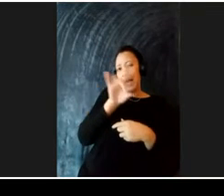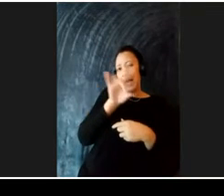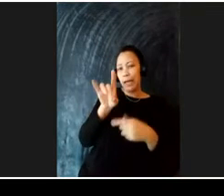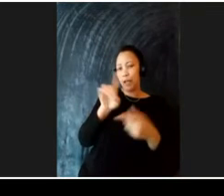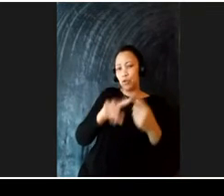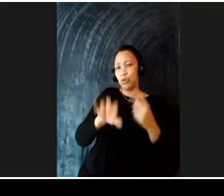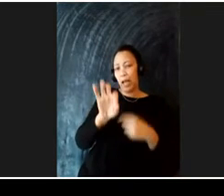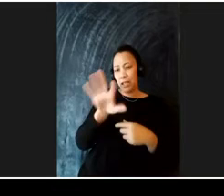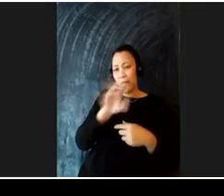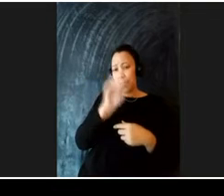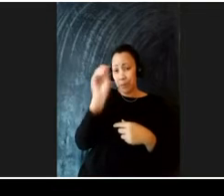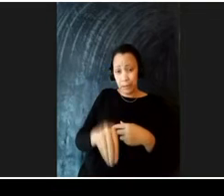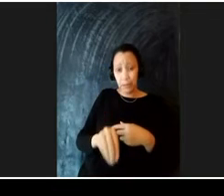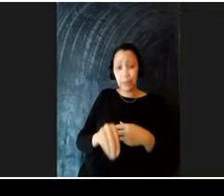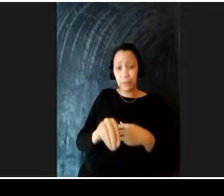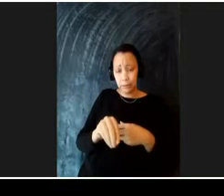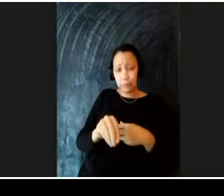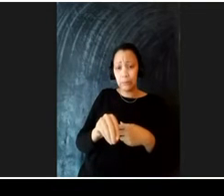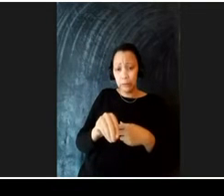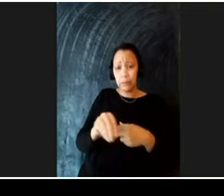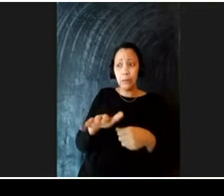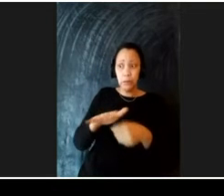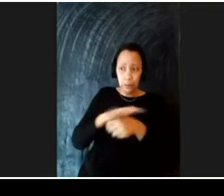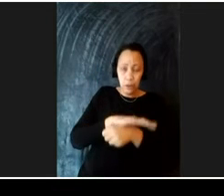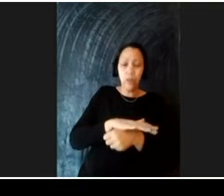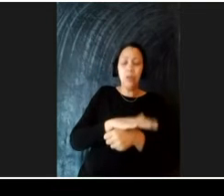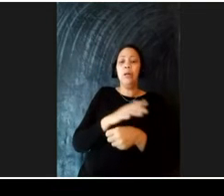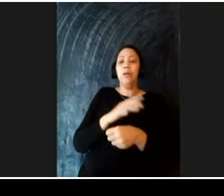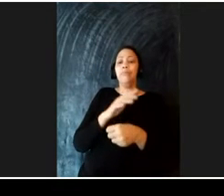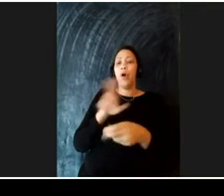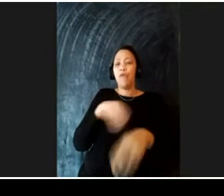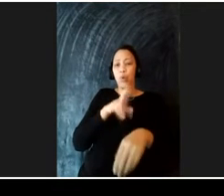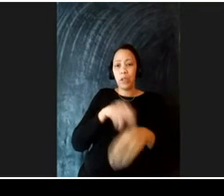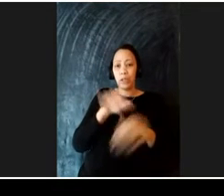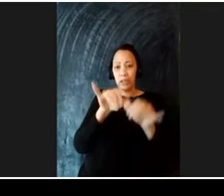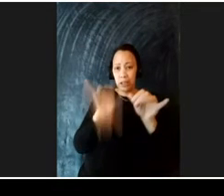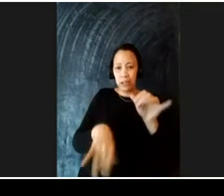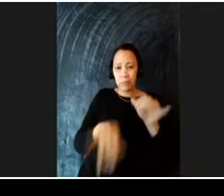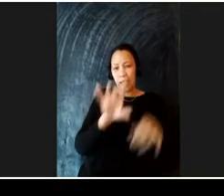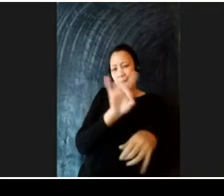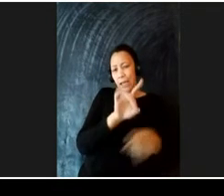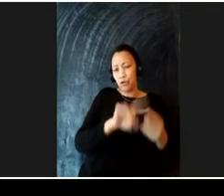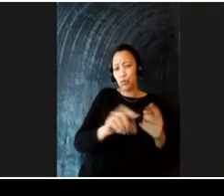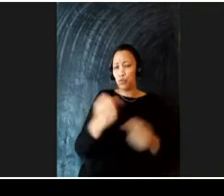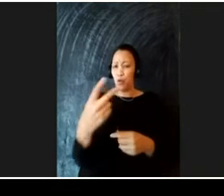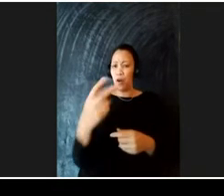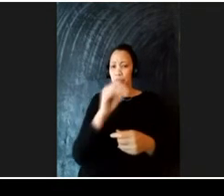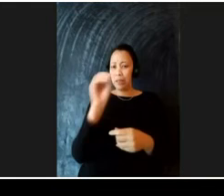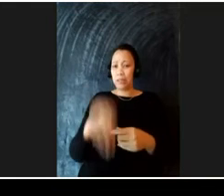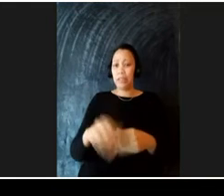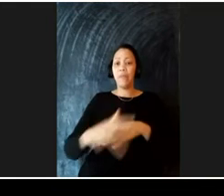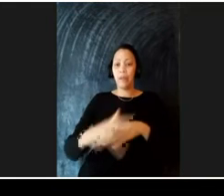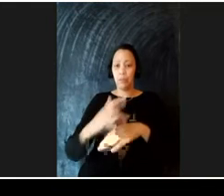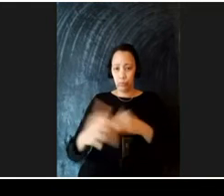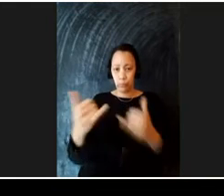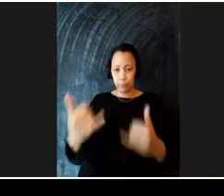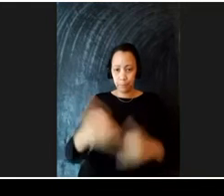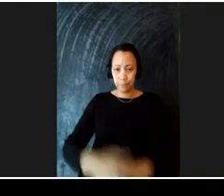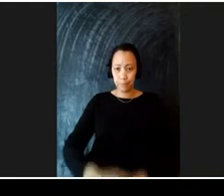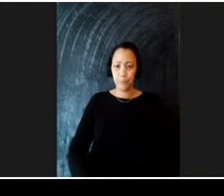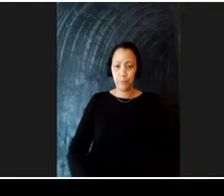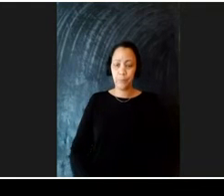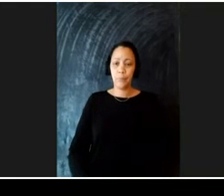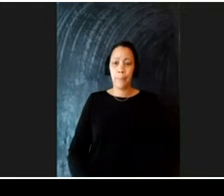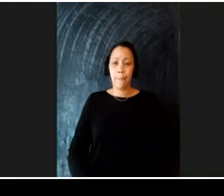availability I'm not sure if you heard my response yeah no no we don't and we're actually built